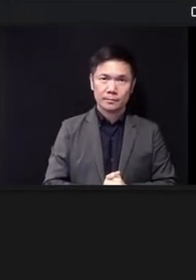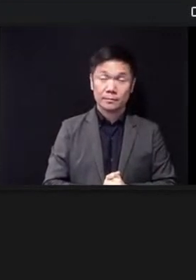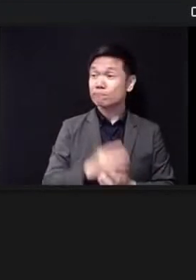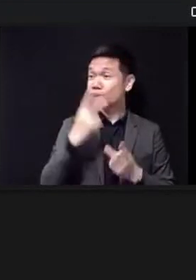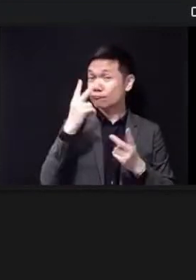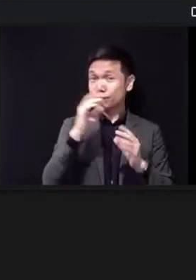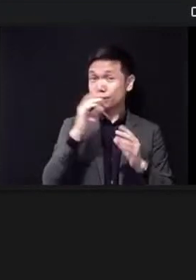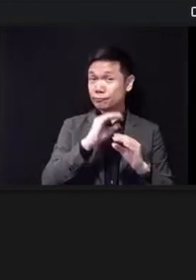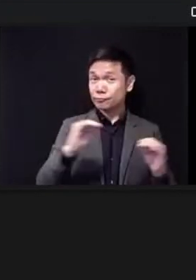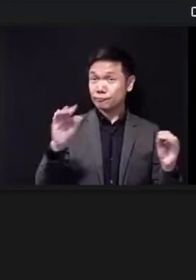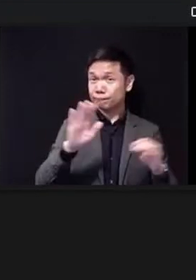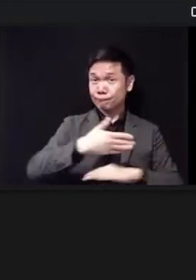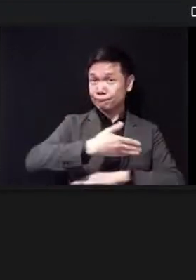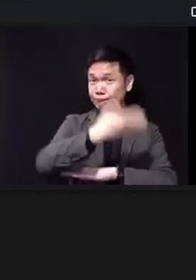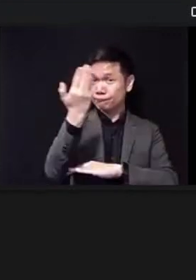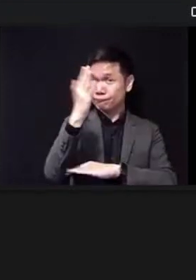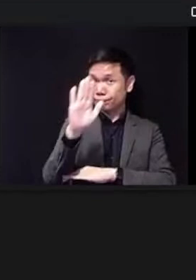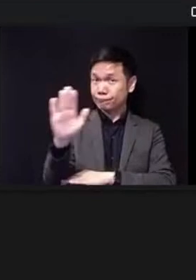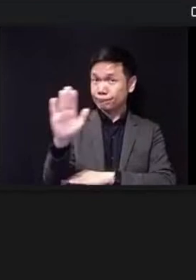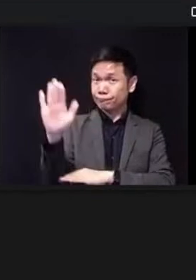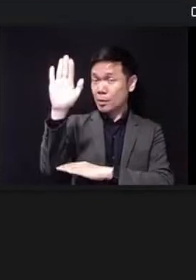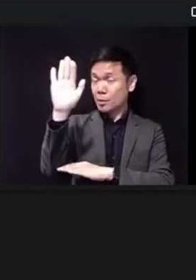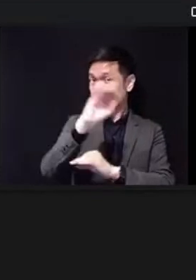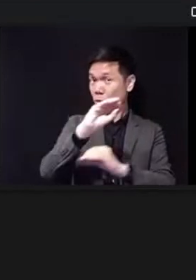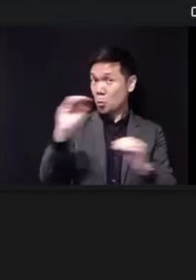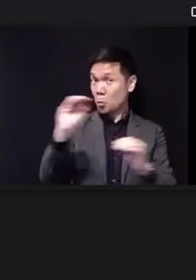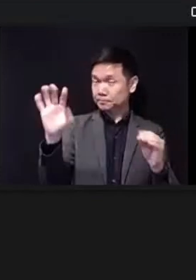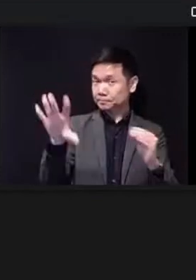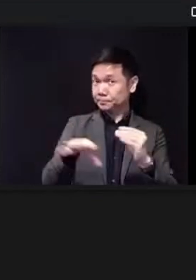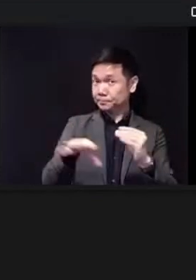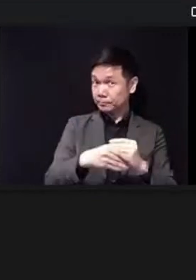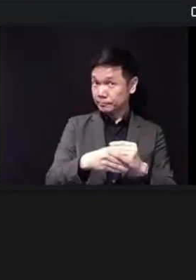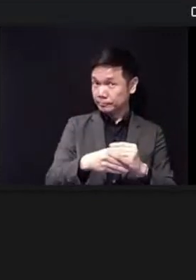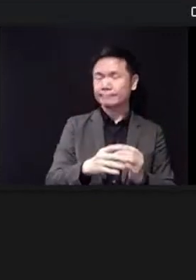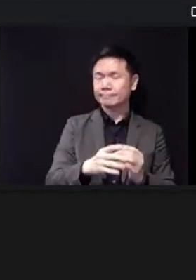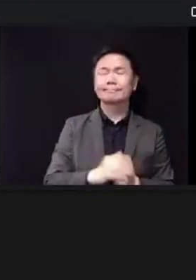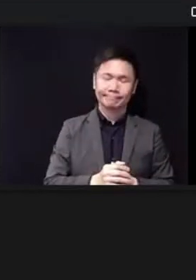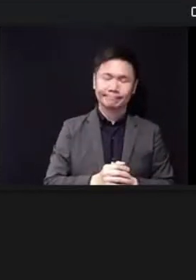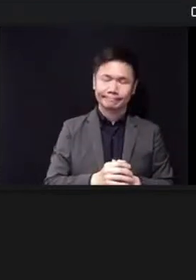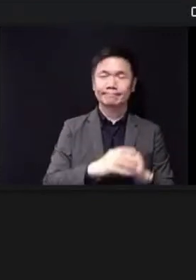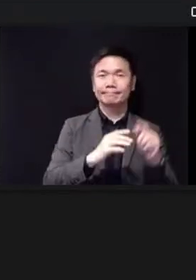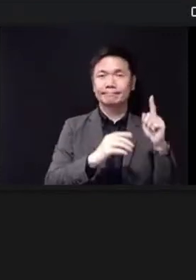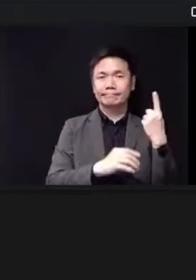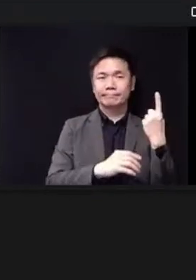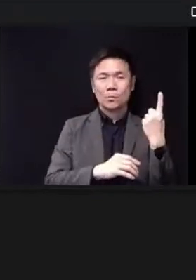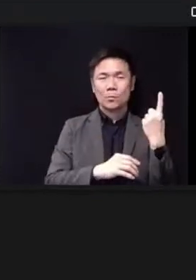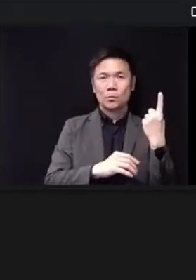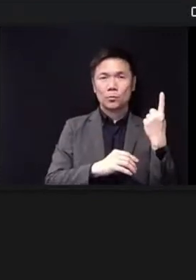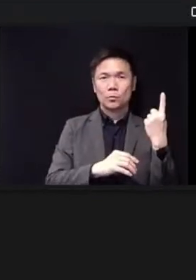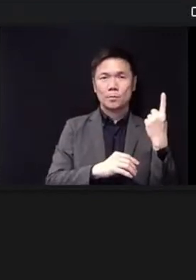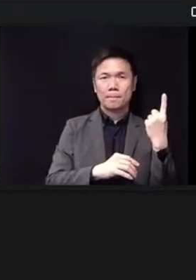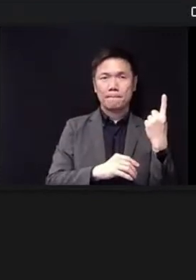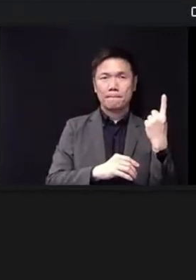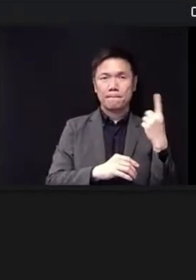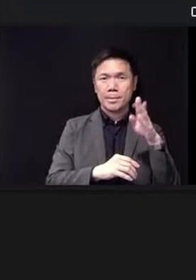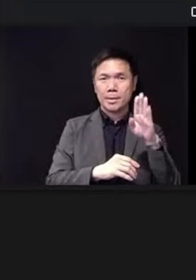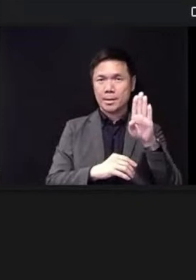I see no flags raised, no further comments. Section